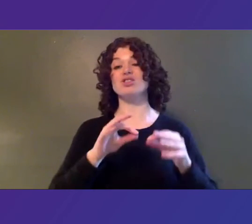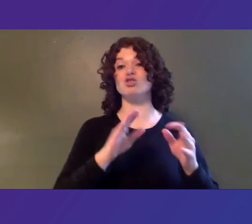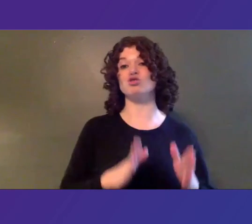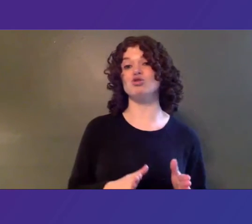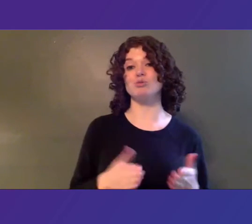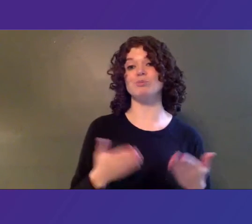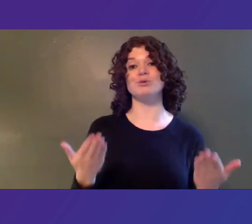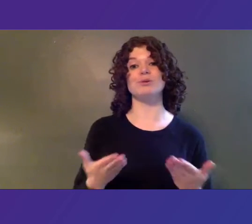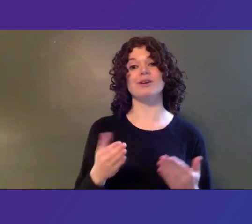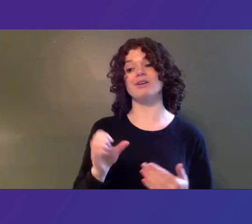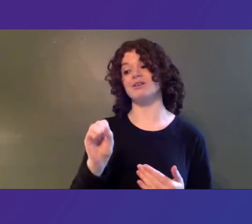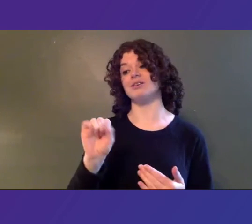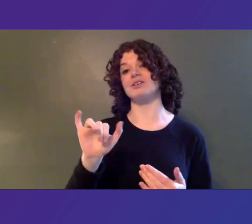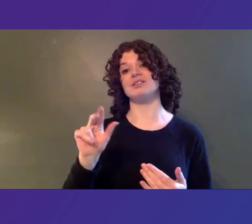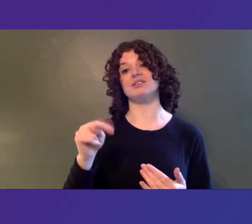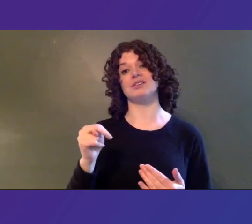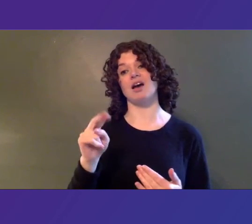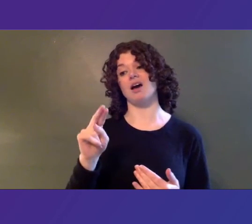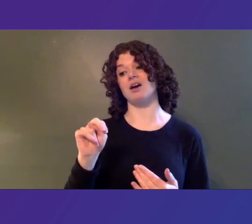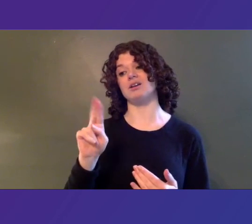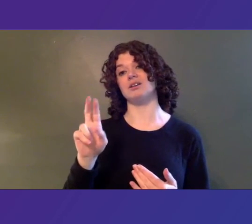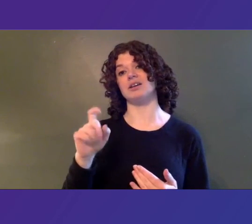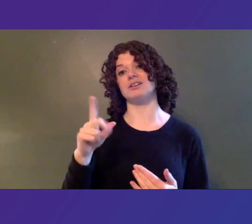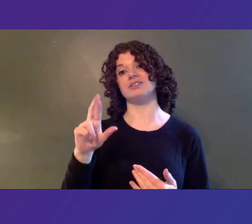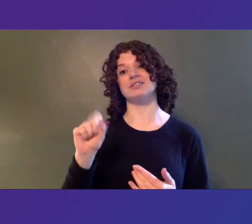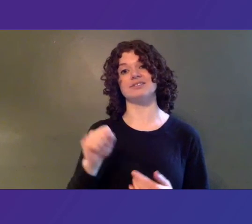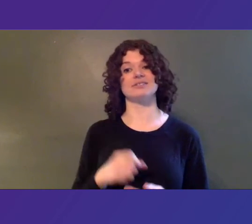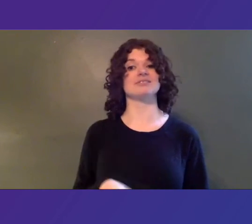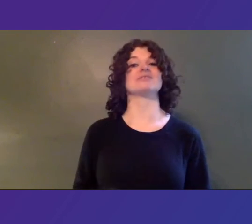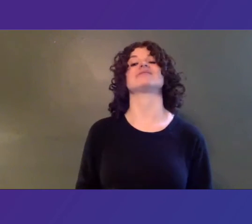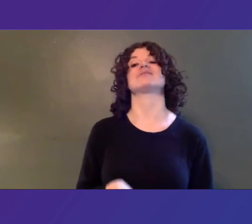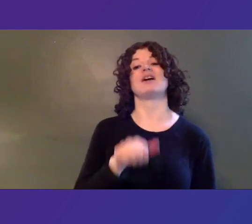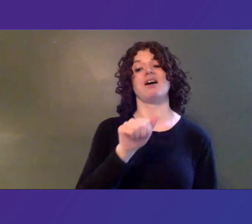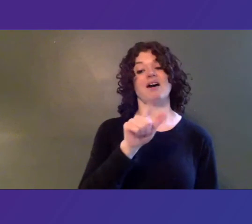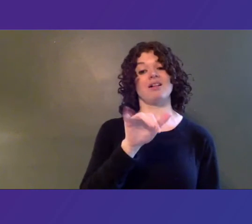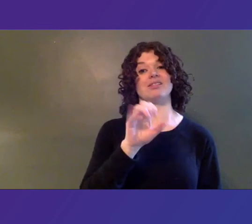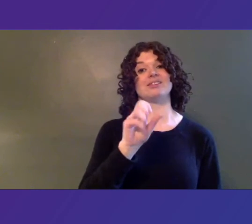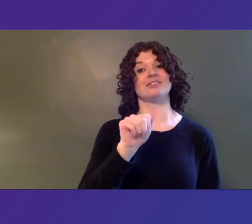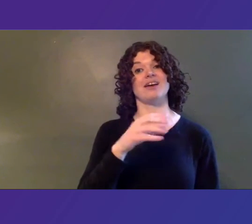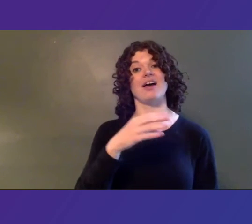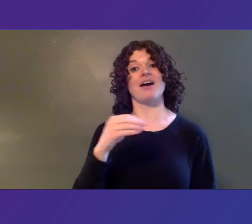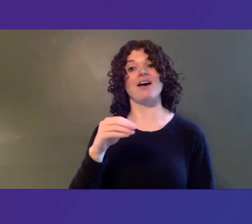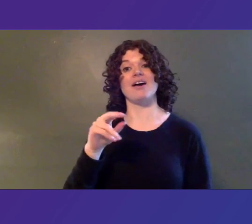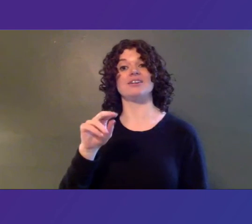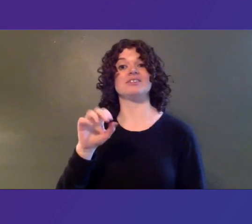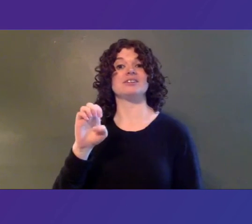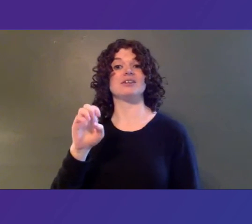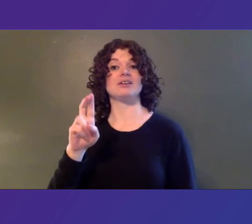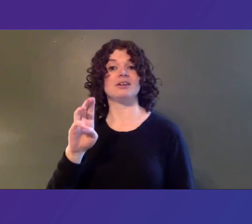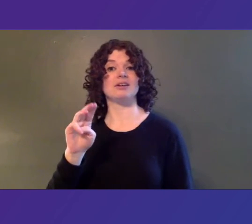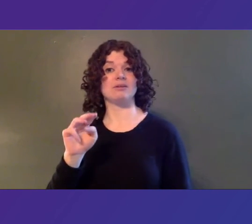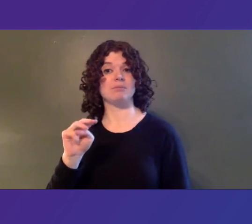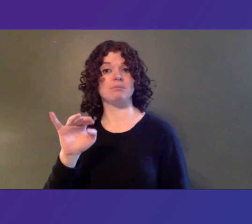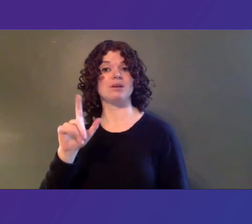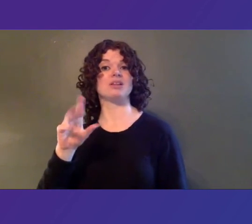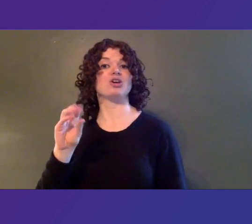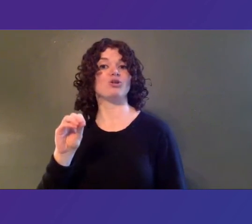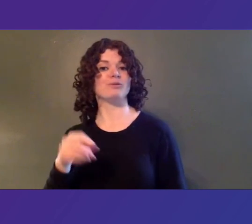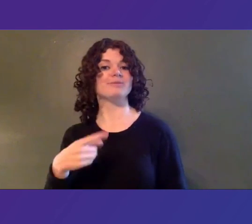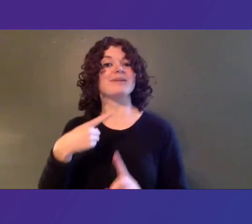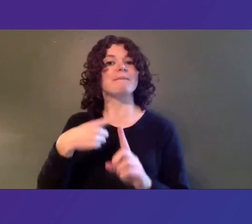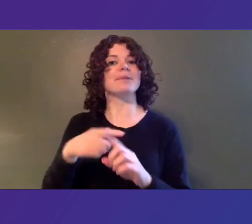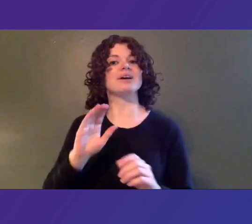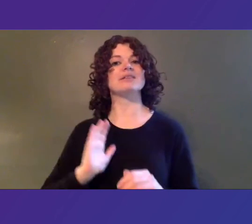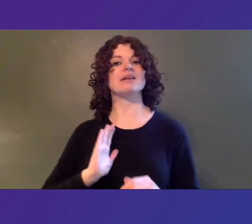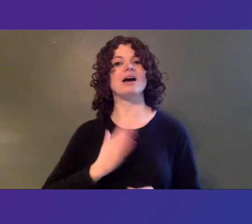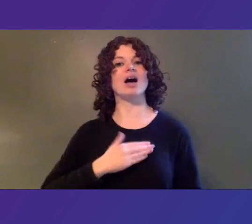Elisa Bescher and Emilio Garcia, and Janice Young from Viscardi Center doing closed captioning.